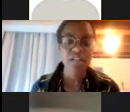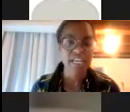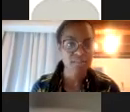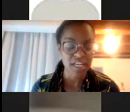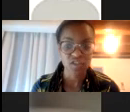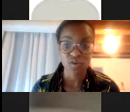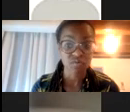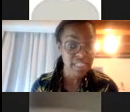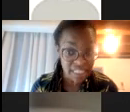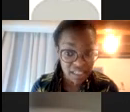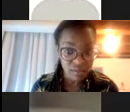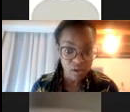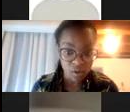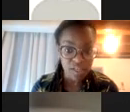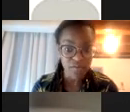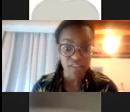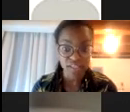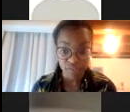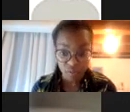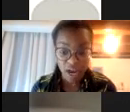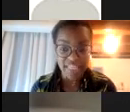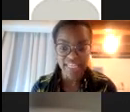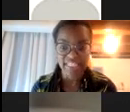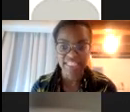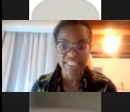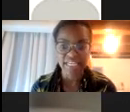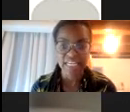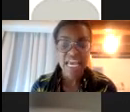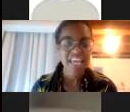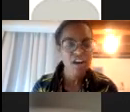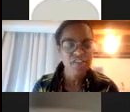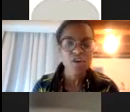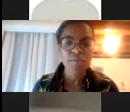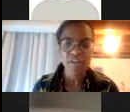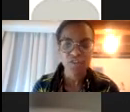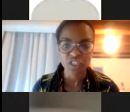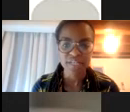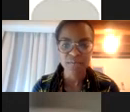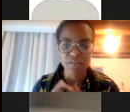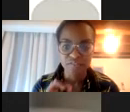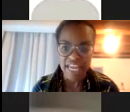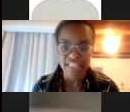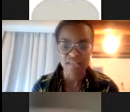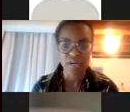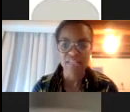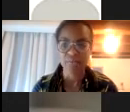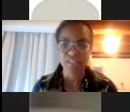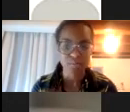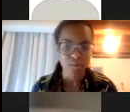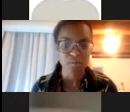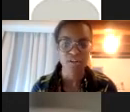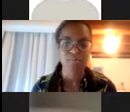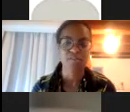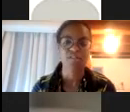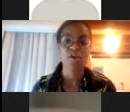no medical explanation or reason recorded for the why the test is done, and often no medical treatment is provided to the pregnant